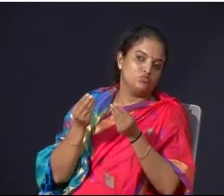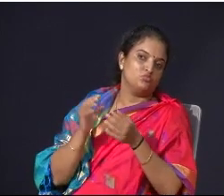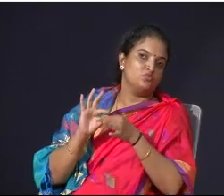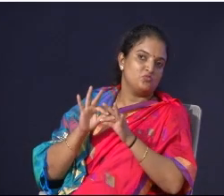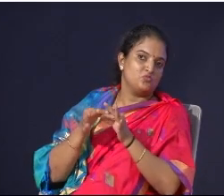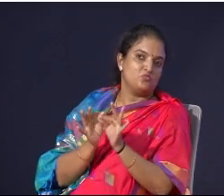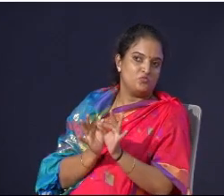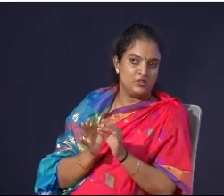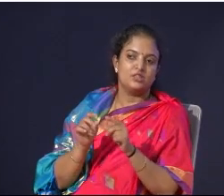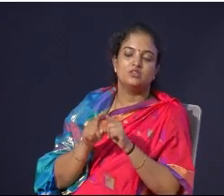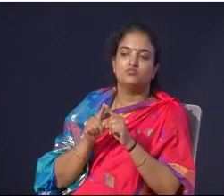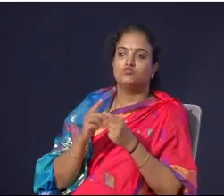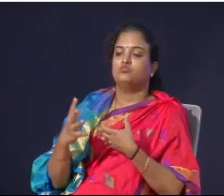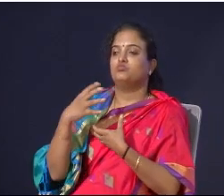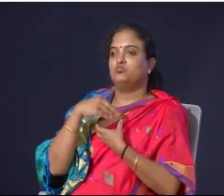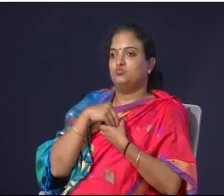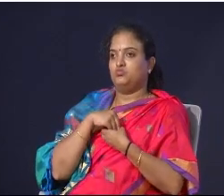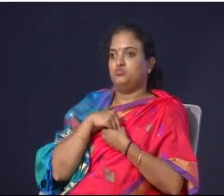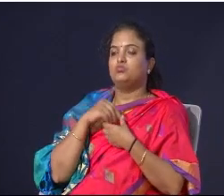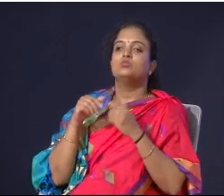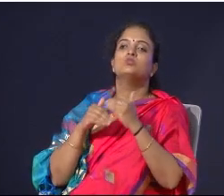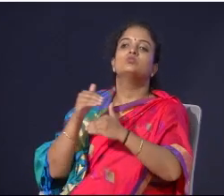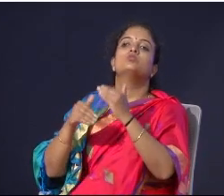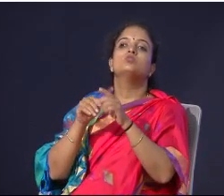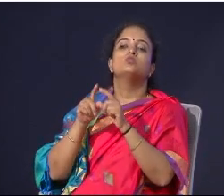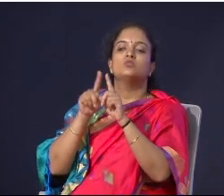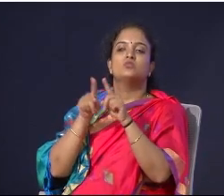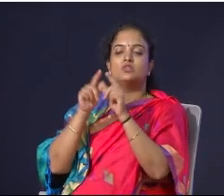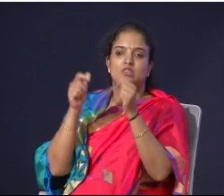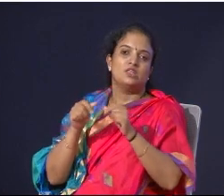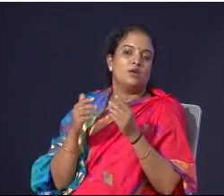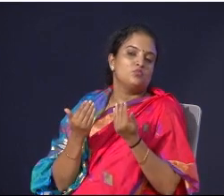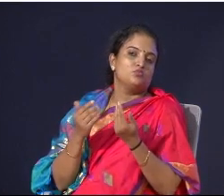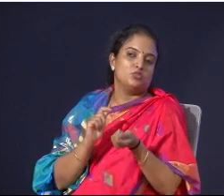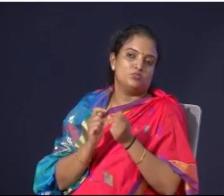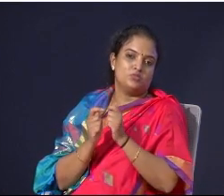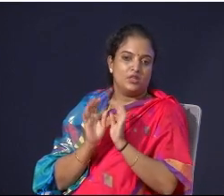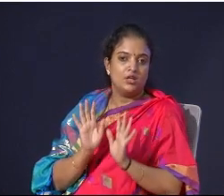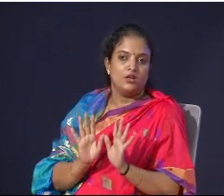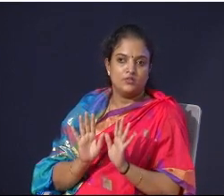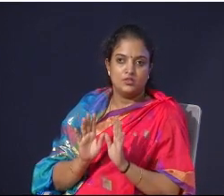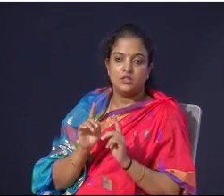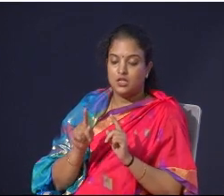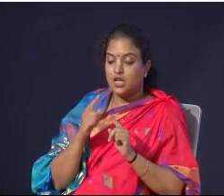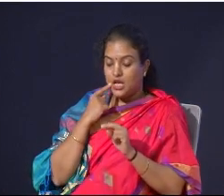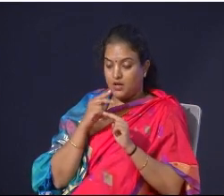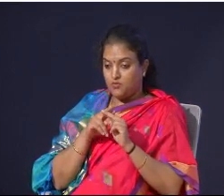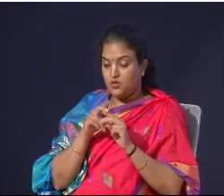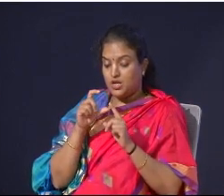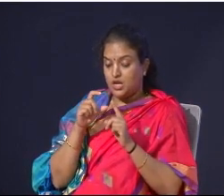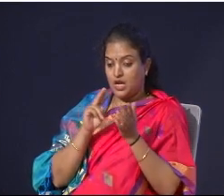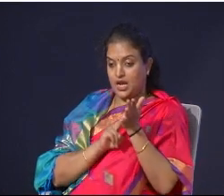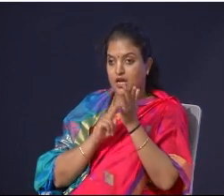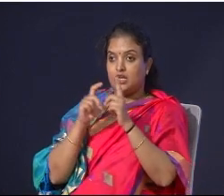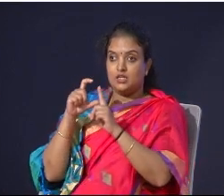it's flexible, adaptive, and constantly reshaping itself. For neurodiverse children,